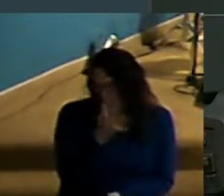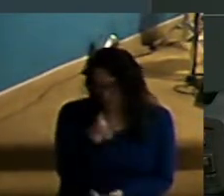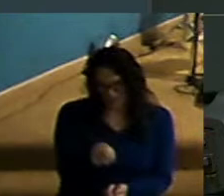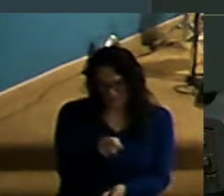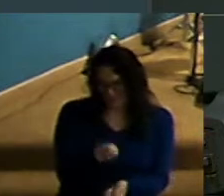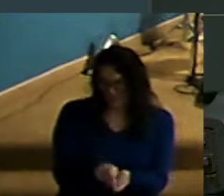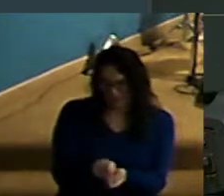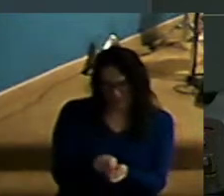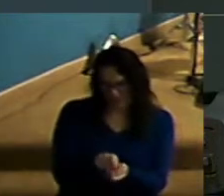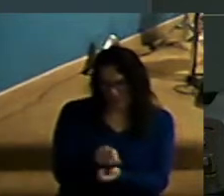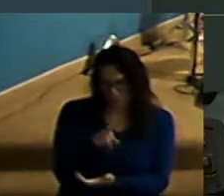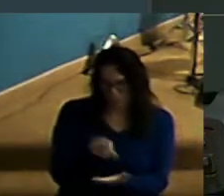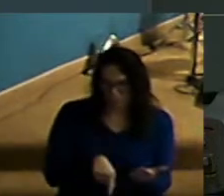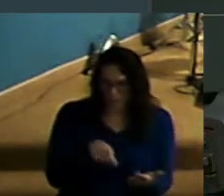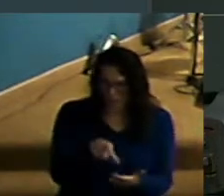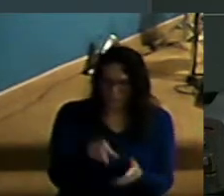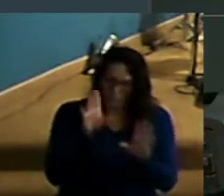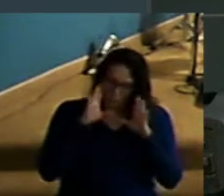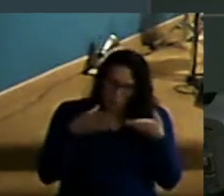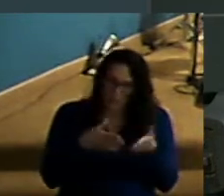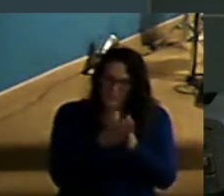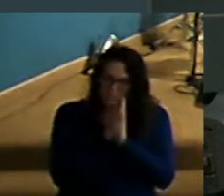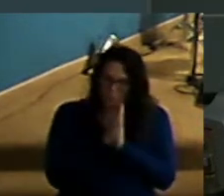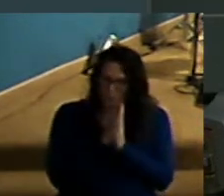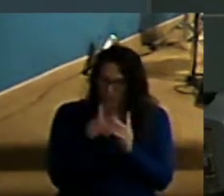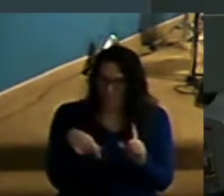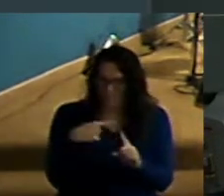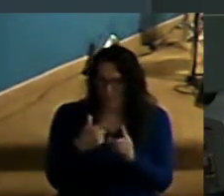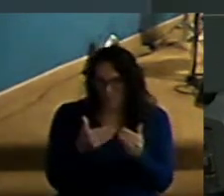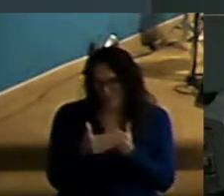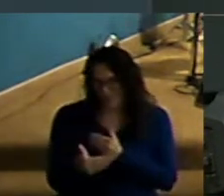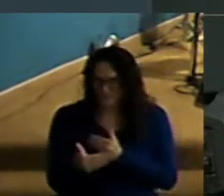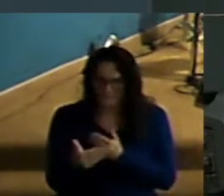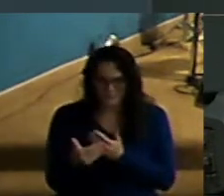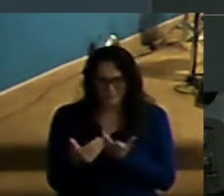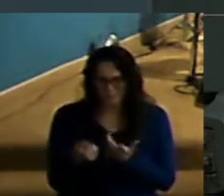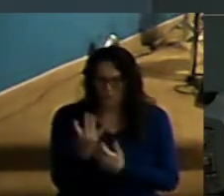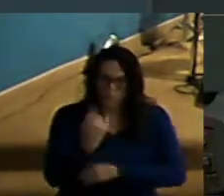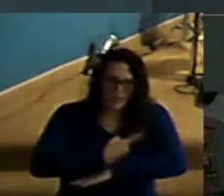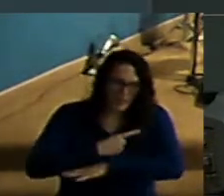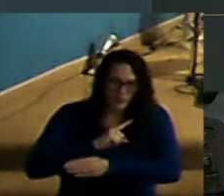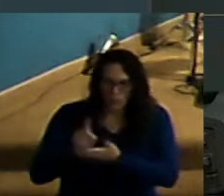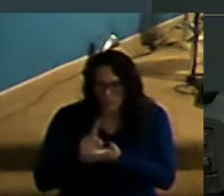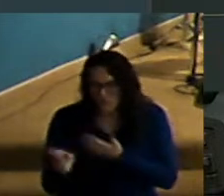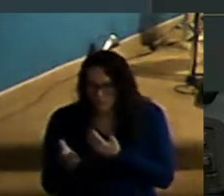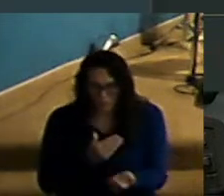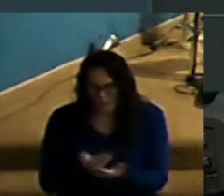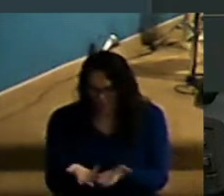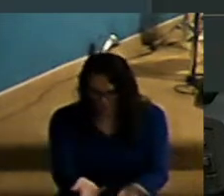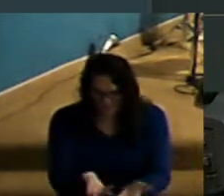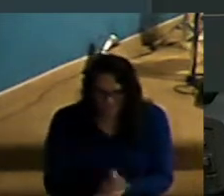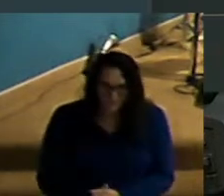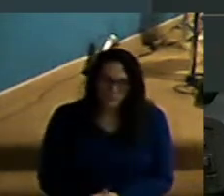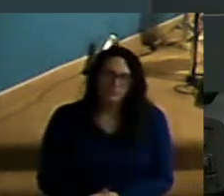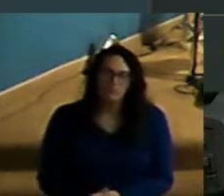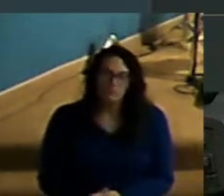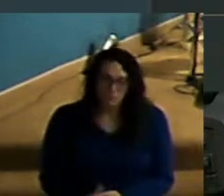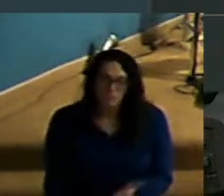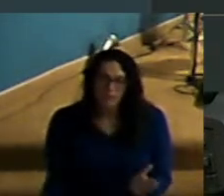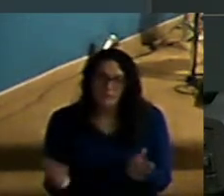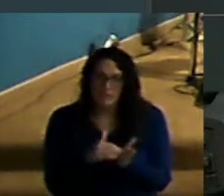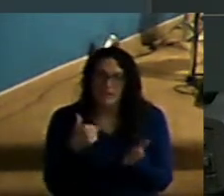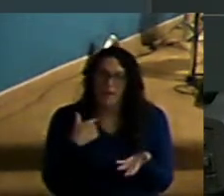what I'm going to dedicate some focused prayer time to in the next days or weeks, however you feel that too. Again, I asked